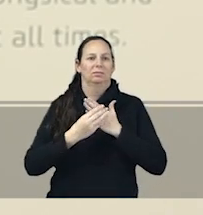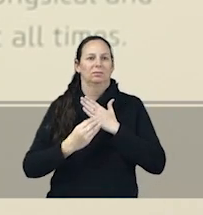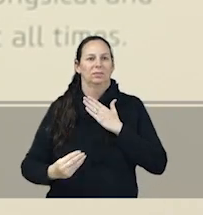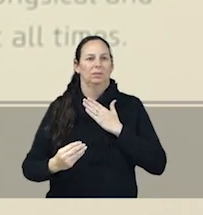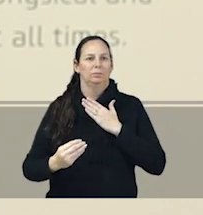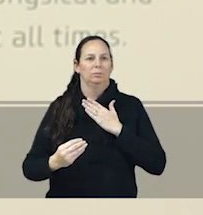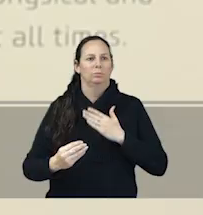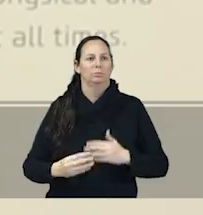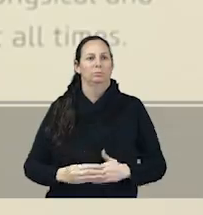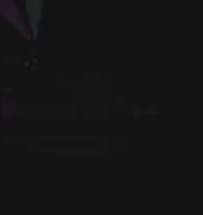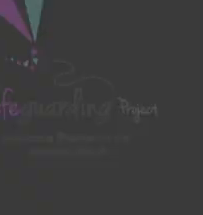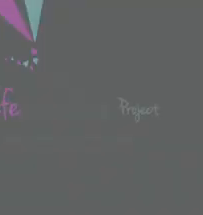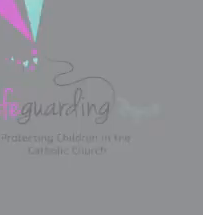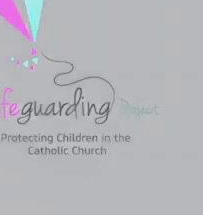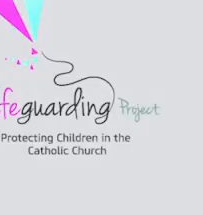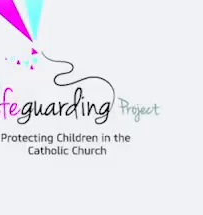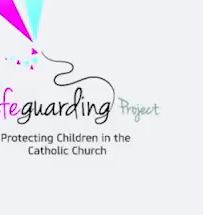they lack knowledge and they lack skills.